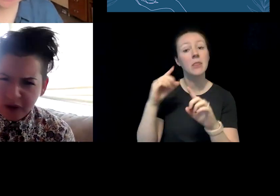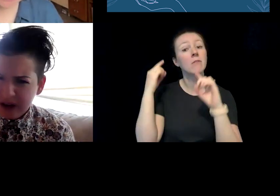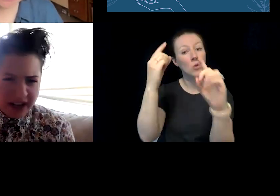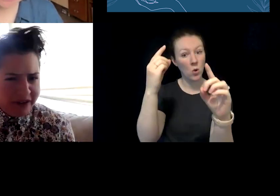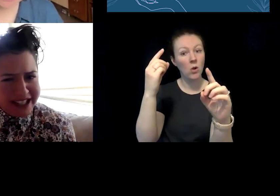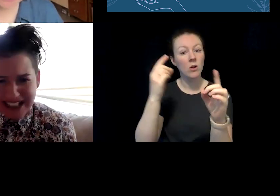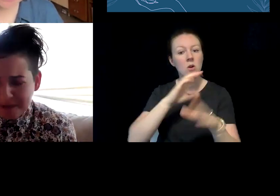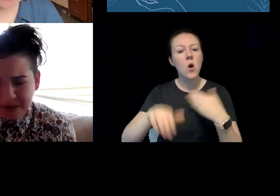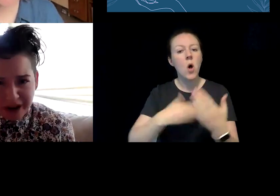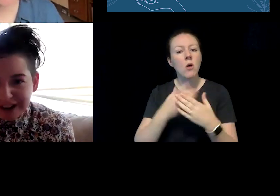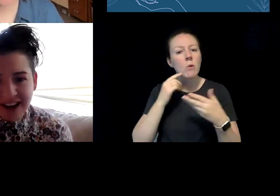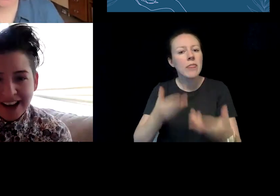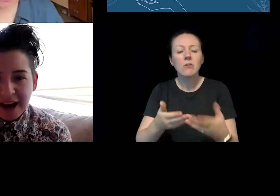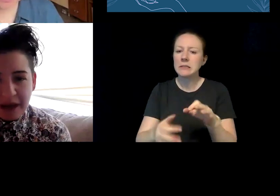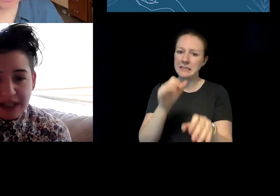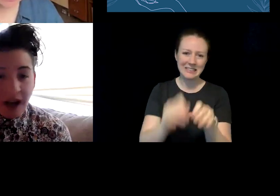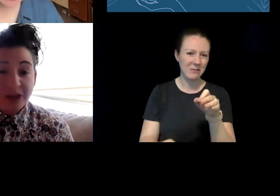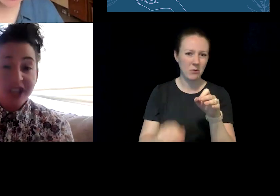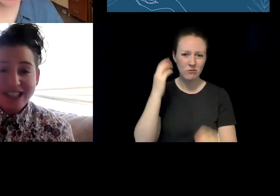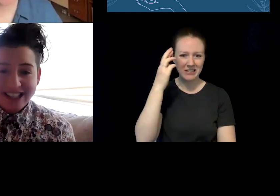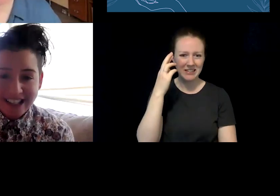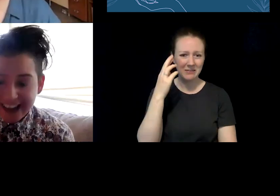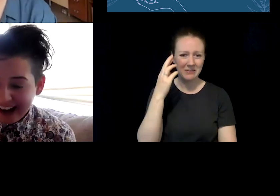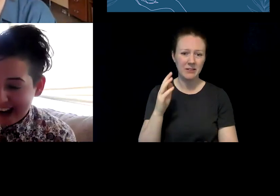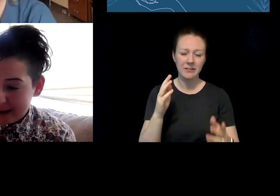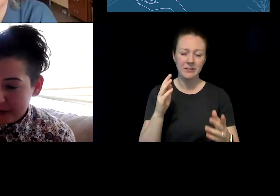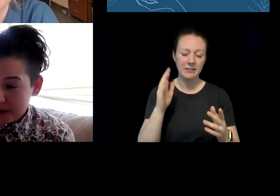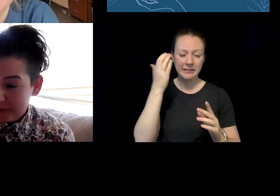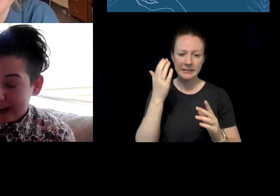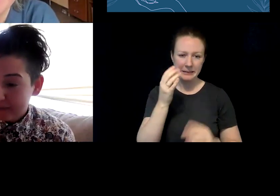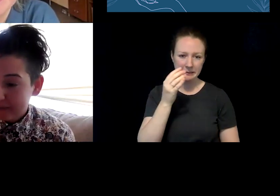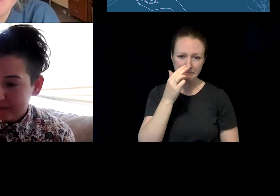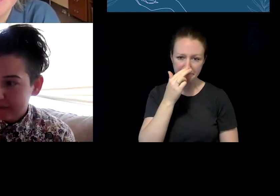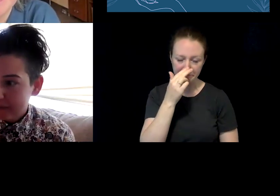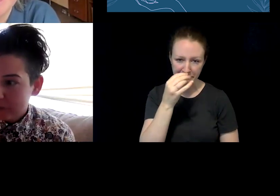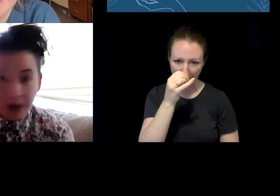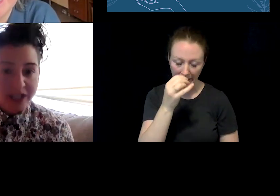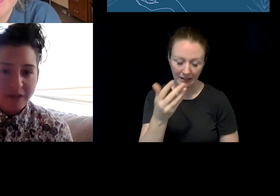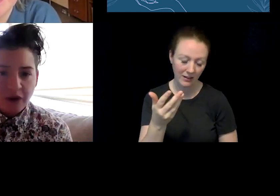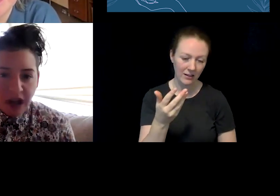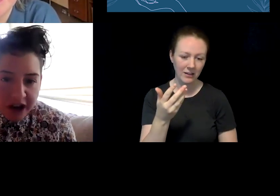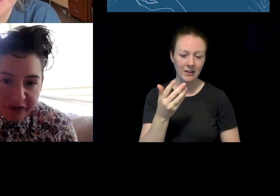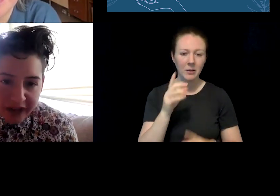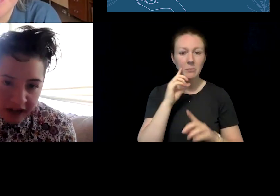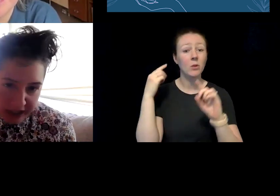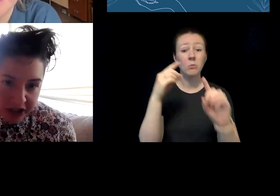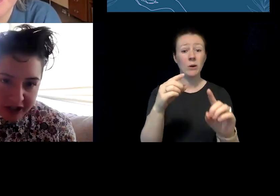it for, like, a very simple, maybe sound cheesy, you know, quest for